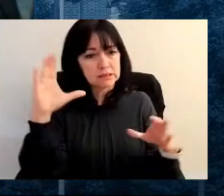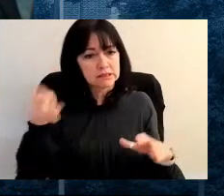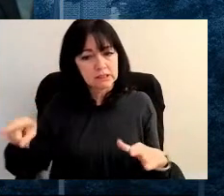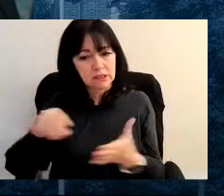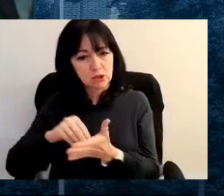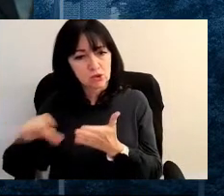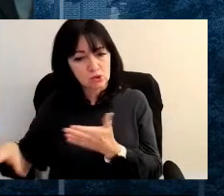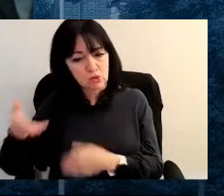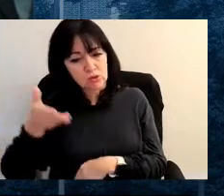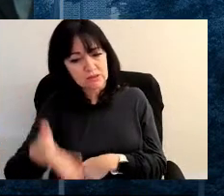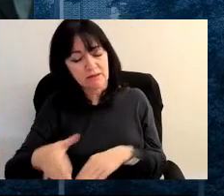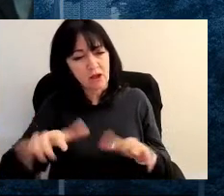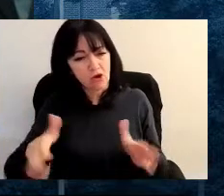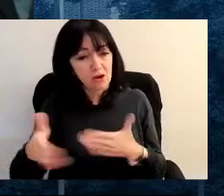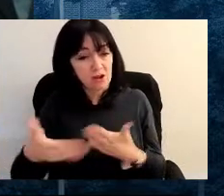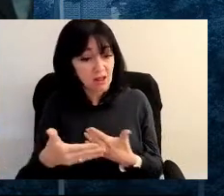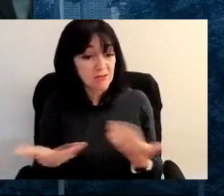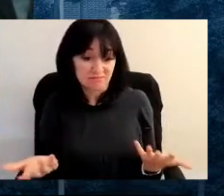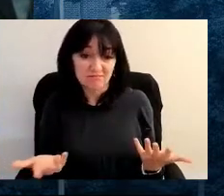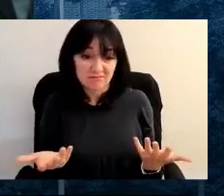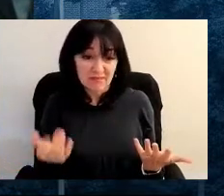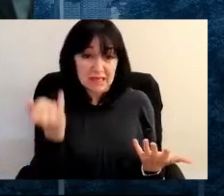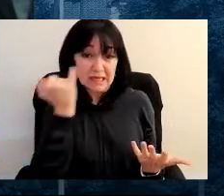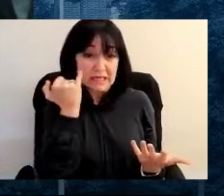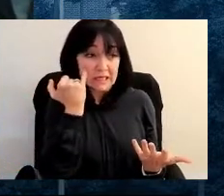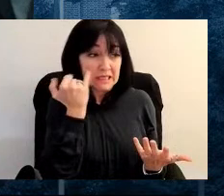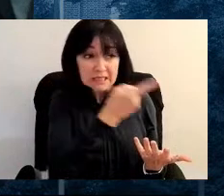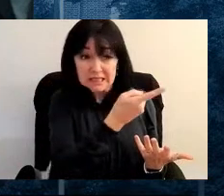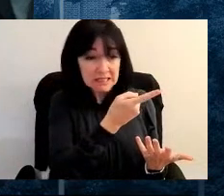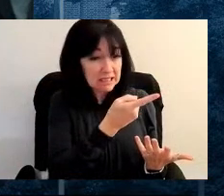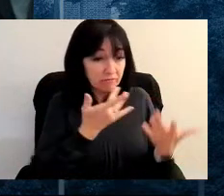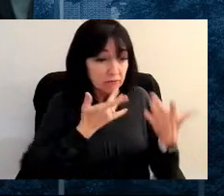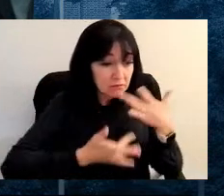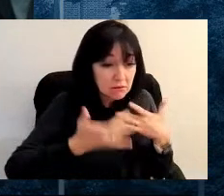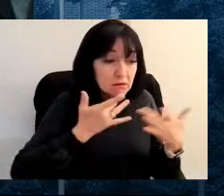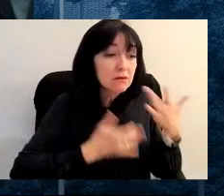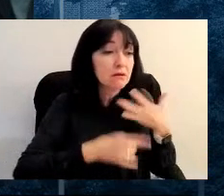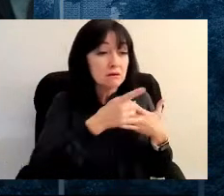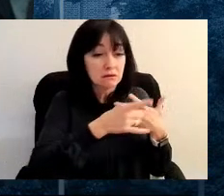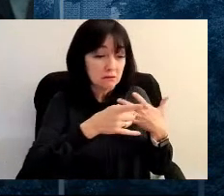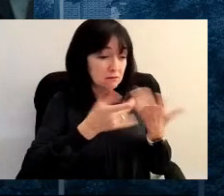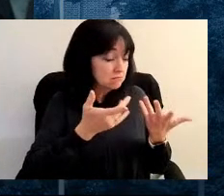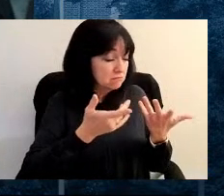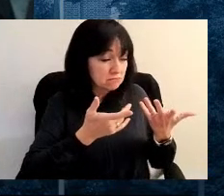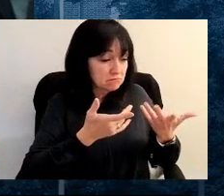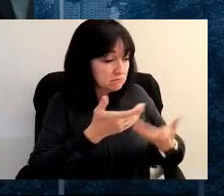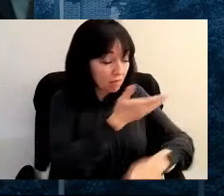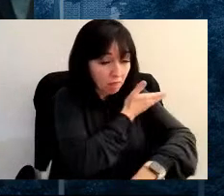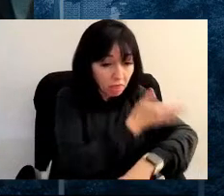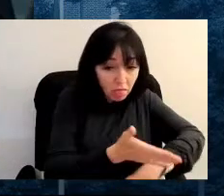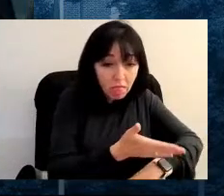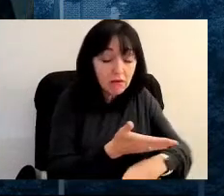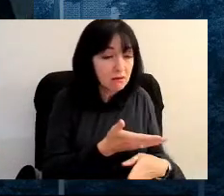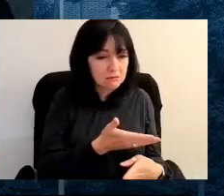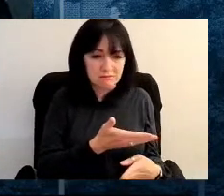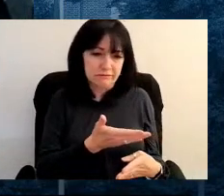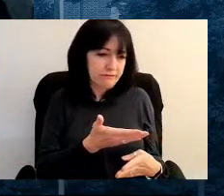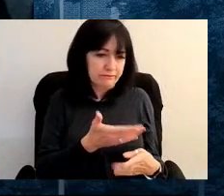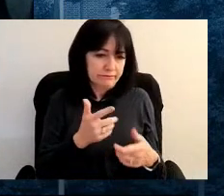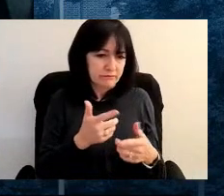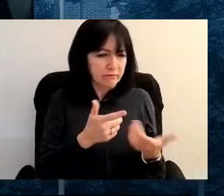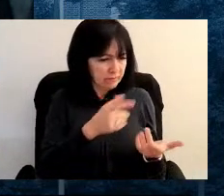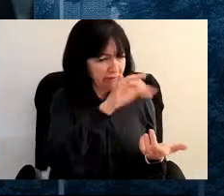of educator compensation isn't directly adversely affecting our classroom and students, then we are not being honest with